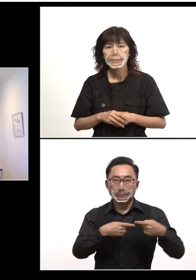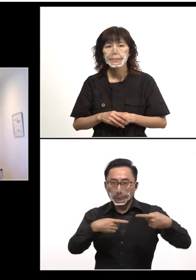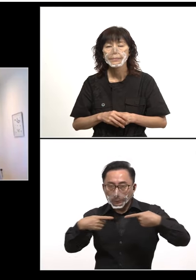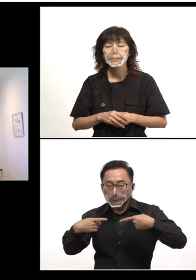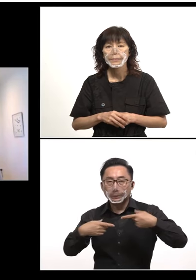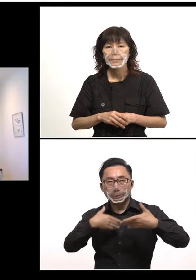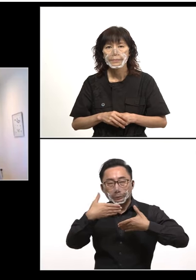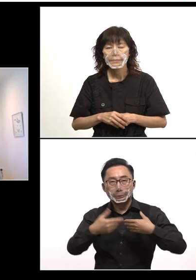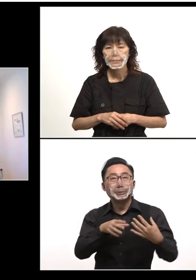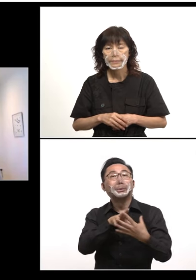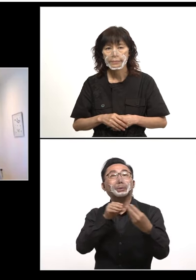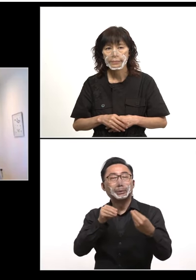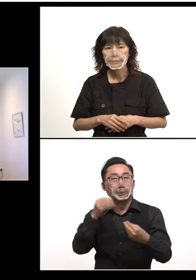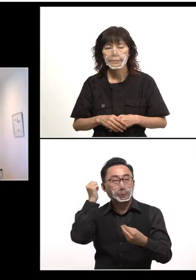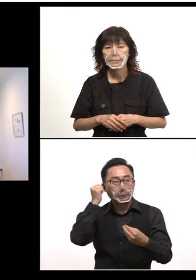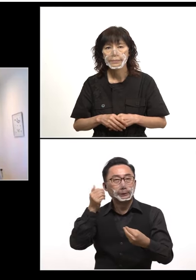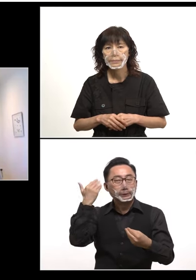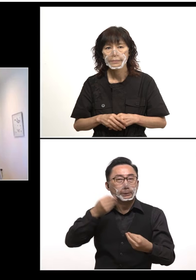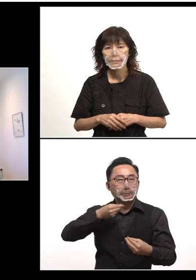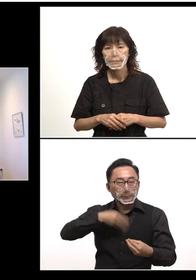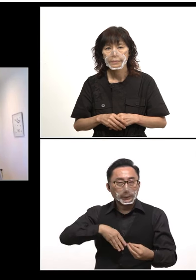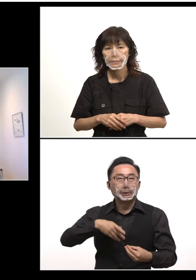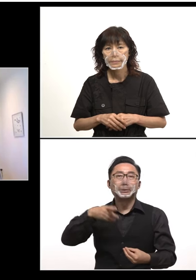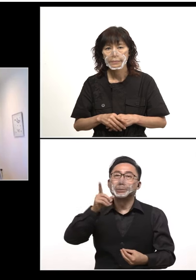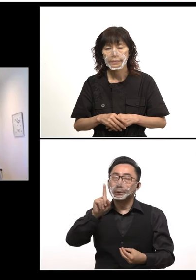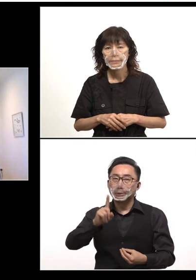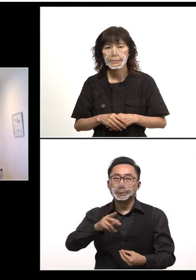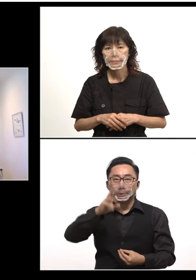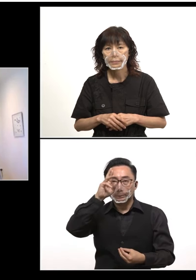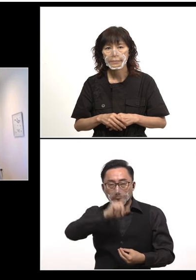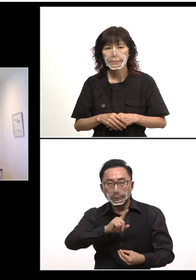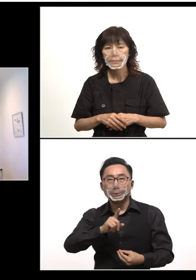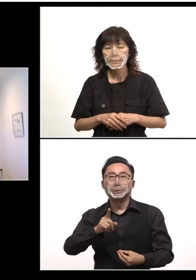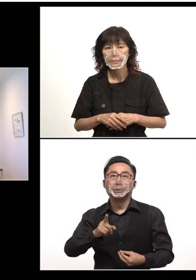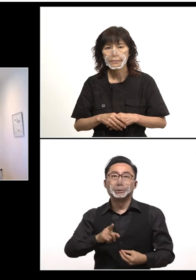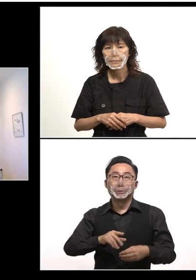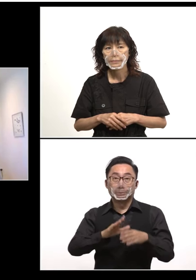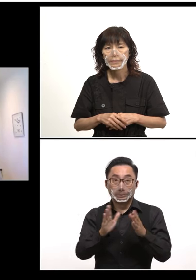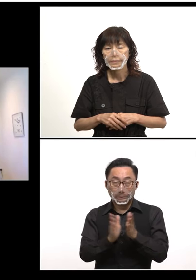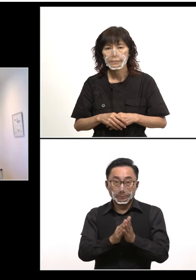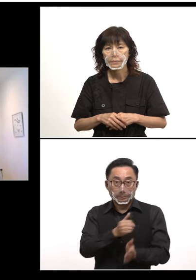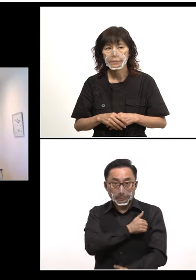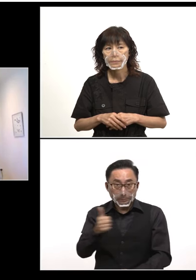and I don't always get it right. But I think if you're always coming from a place of